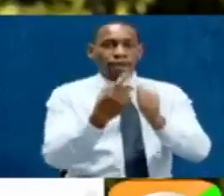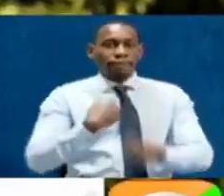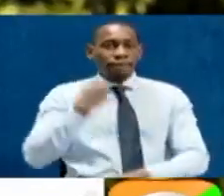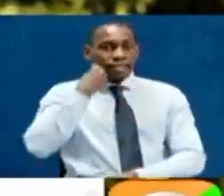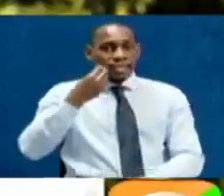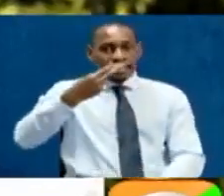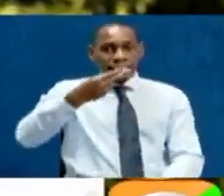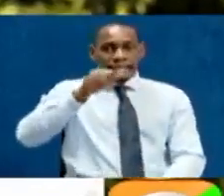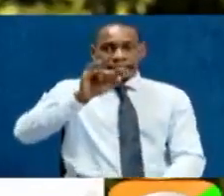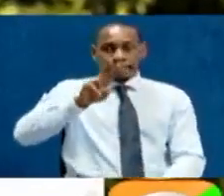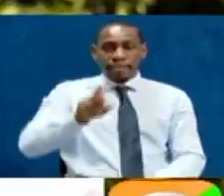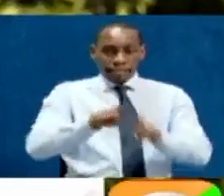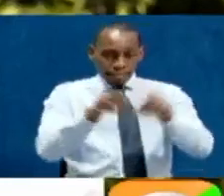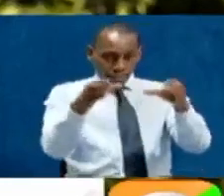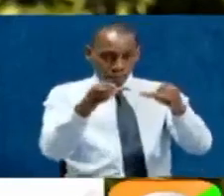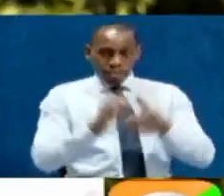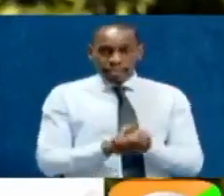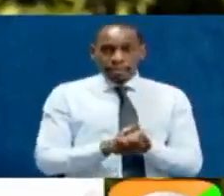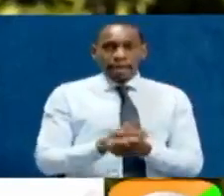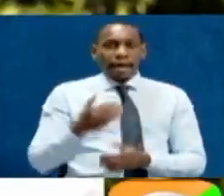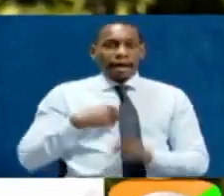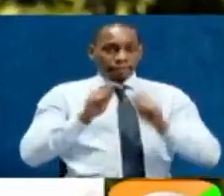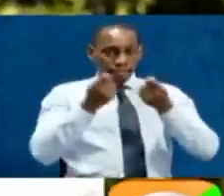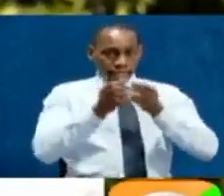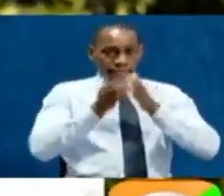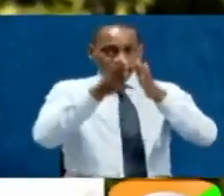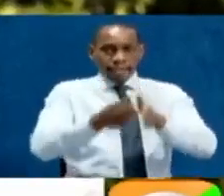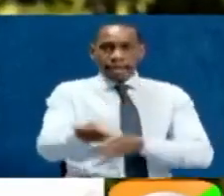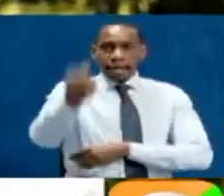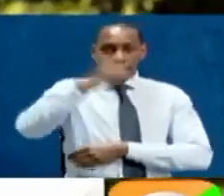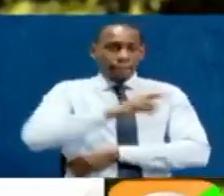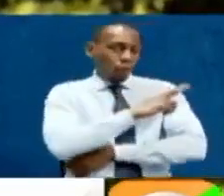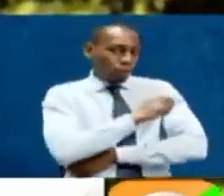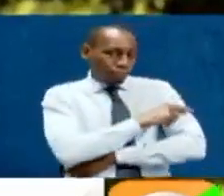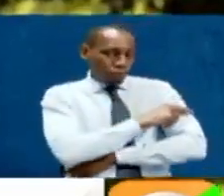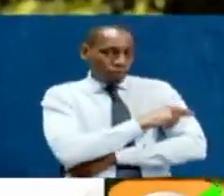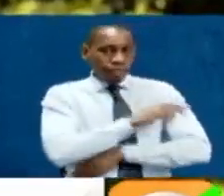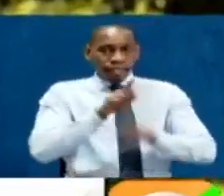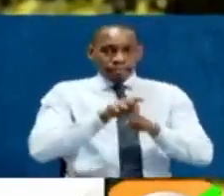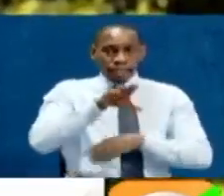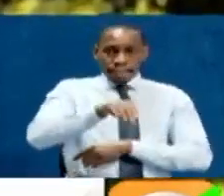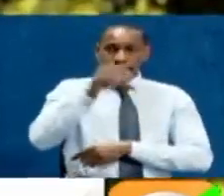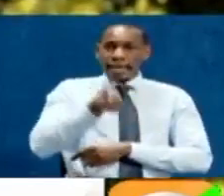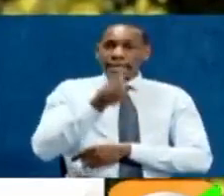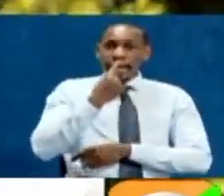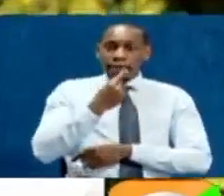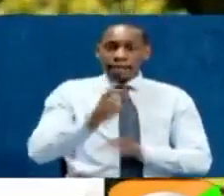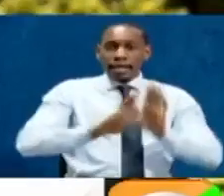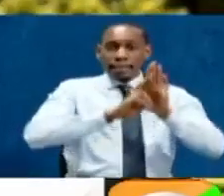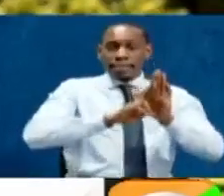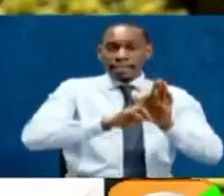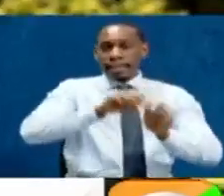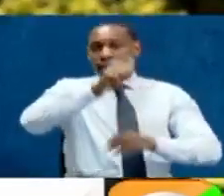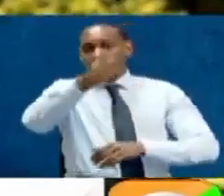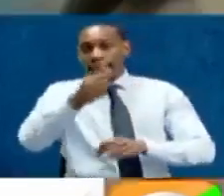HIV positive. Within that community, they will have a team leader then who will come to the facilities and pick the drugs on behalf